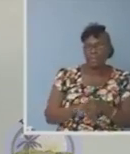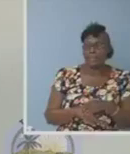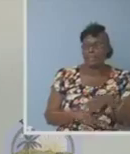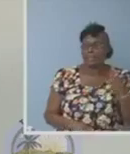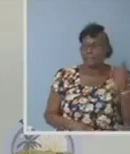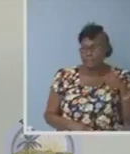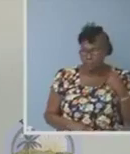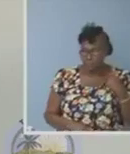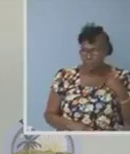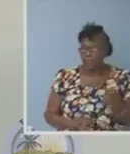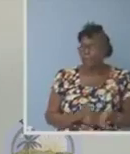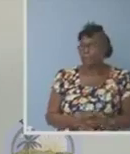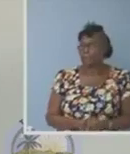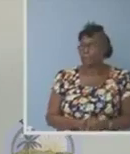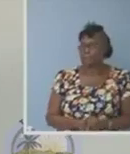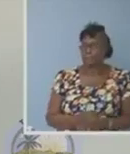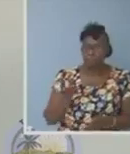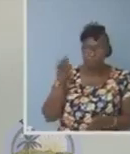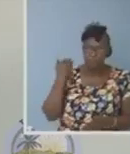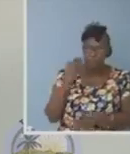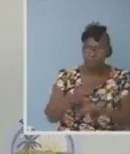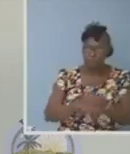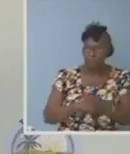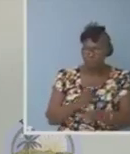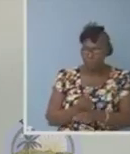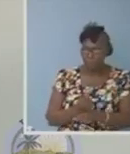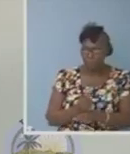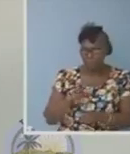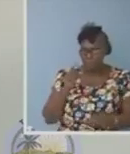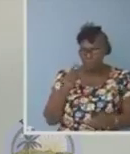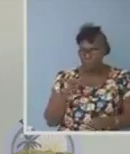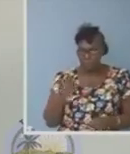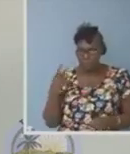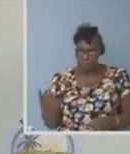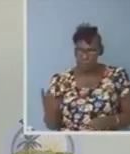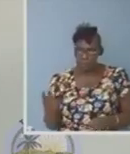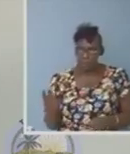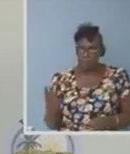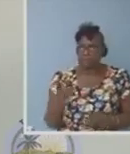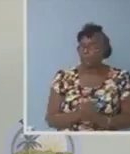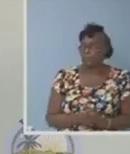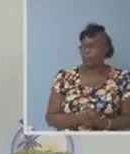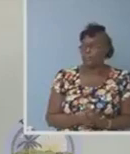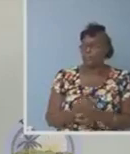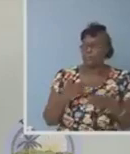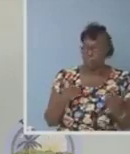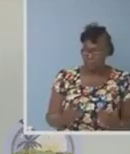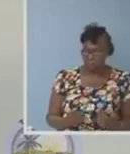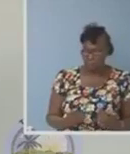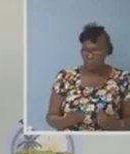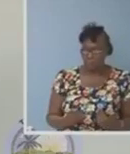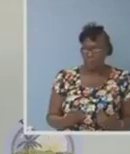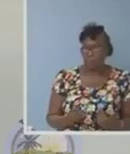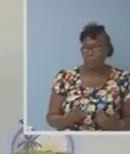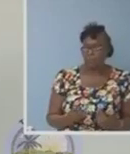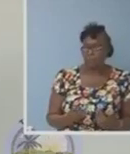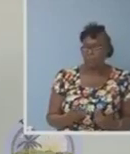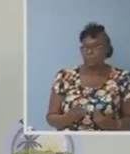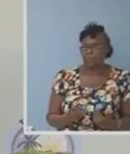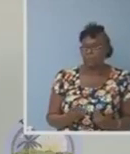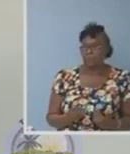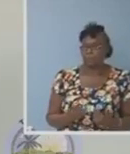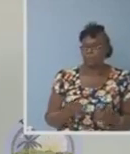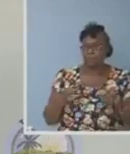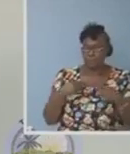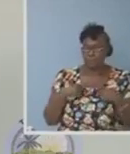properties engaged. Last year we had 22 that are engaged in the process. Now it becomes even more relevant, and we